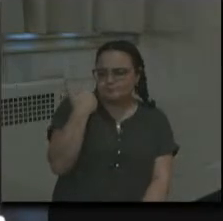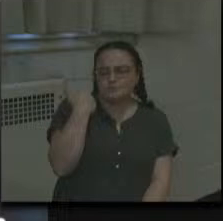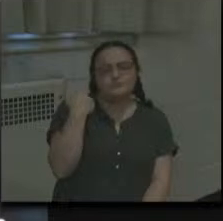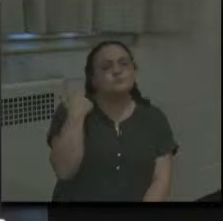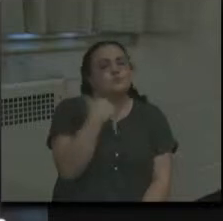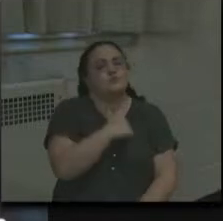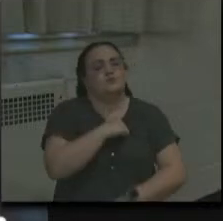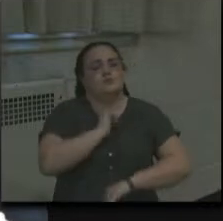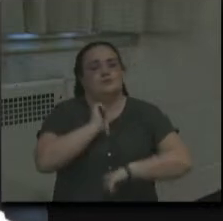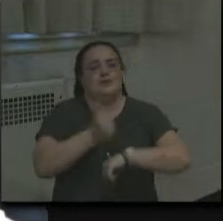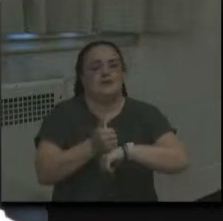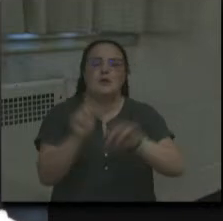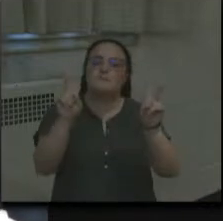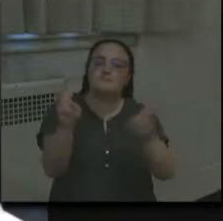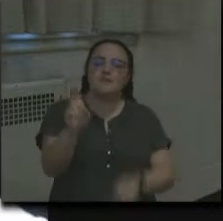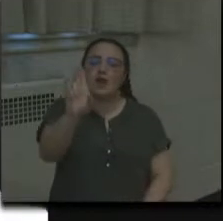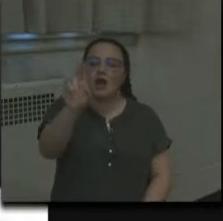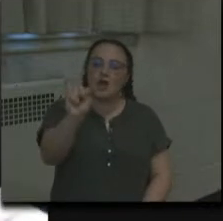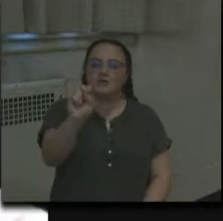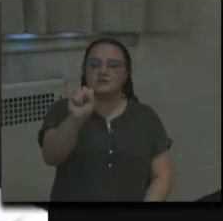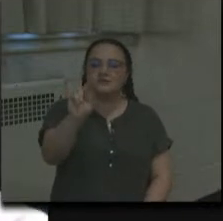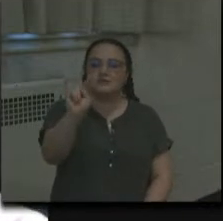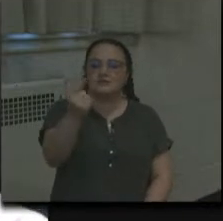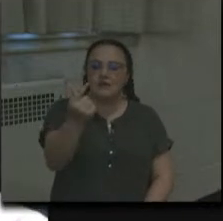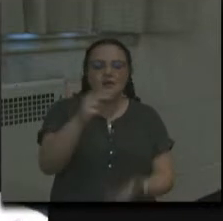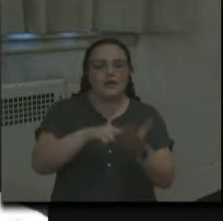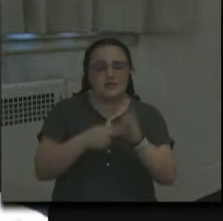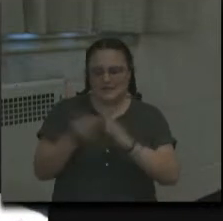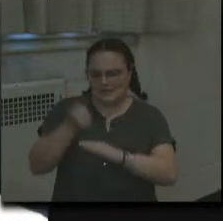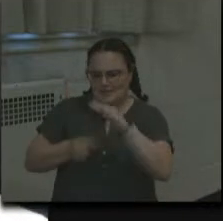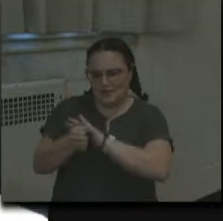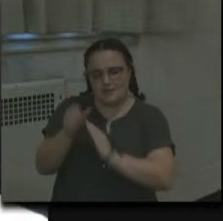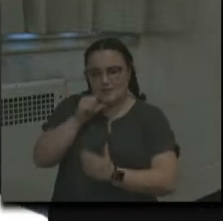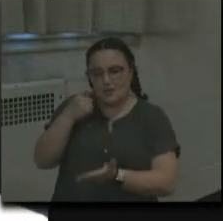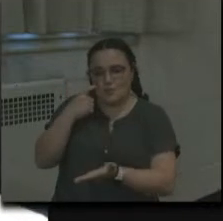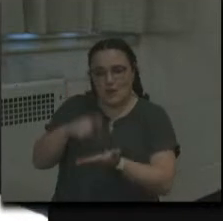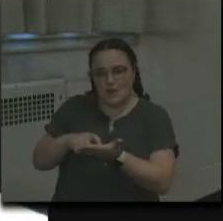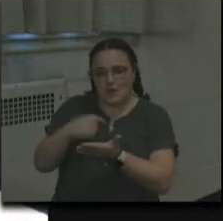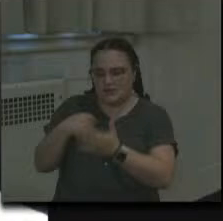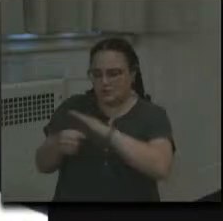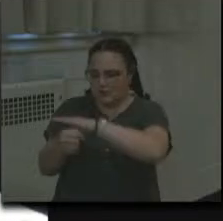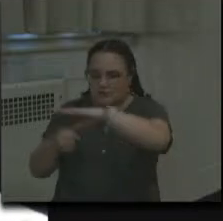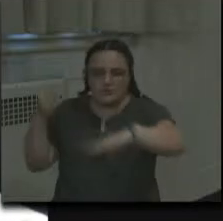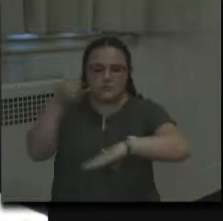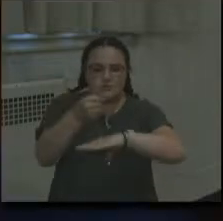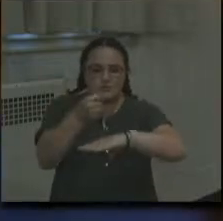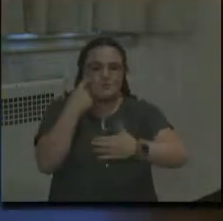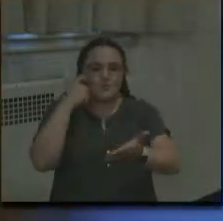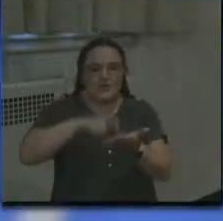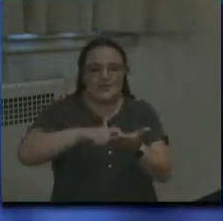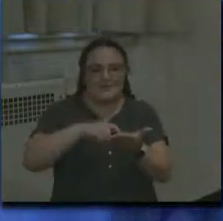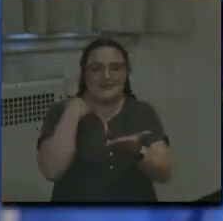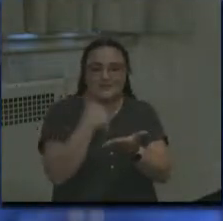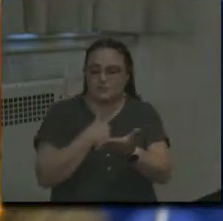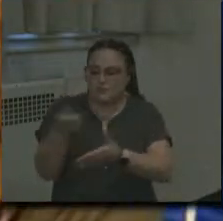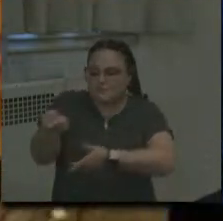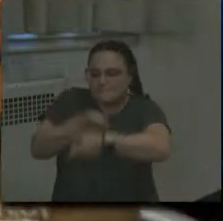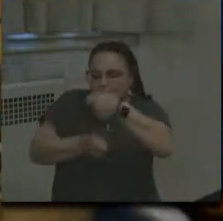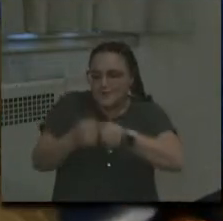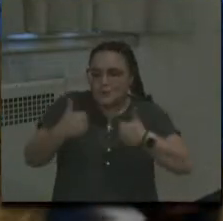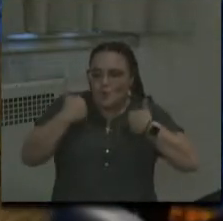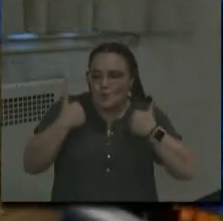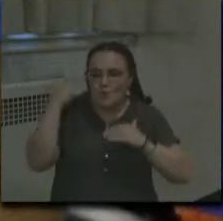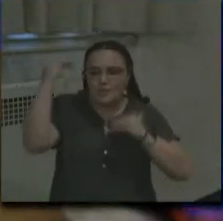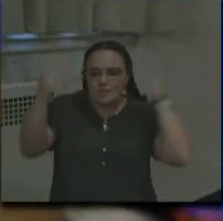the Unsung. And I always want to remember that we brought in youth, we brought in adults. But